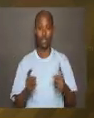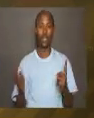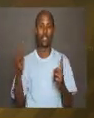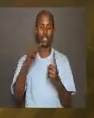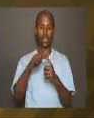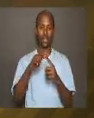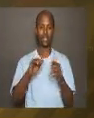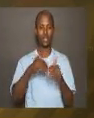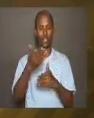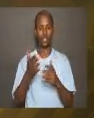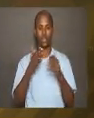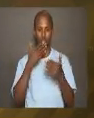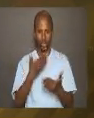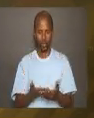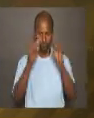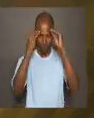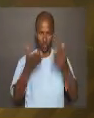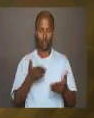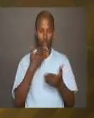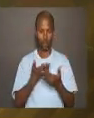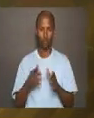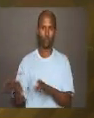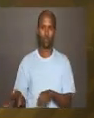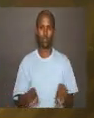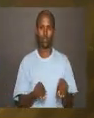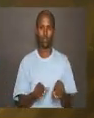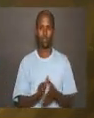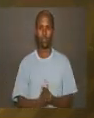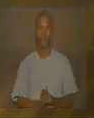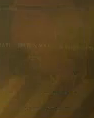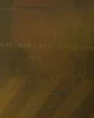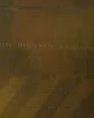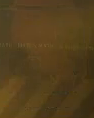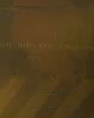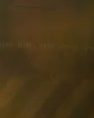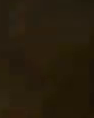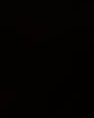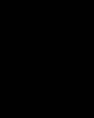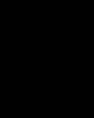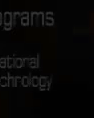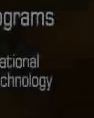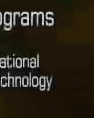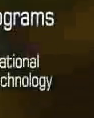for today. Until next lesson, thank you, teacher. Thank you, students.